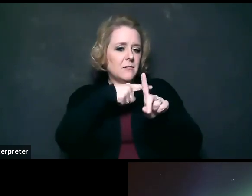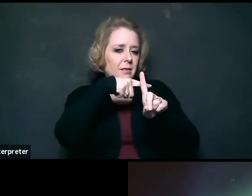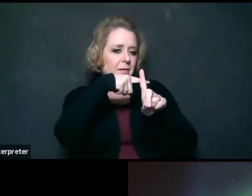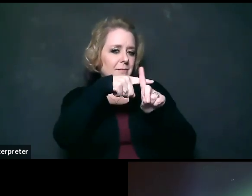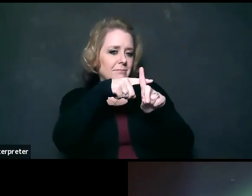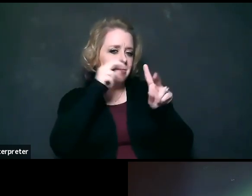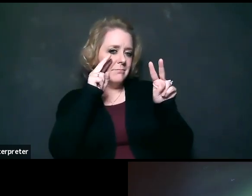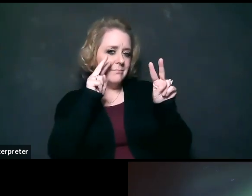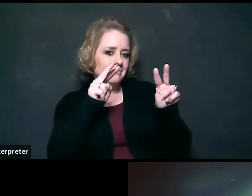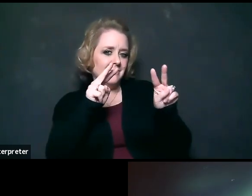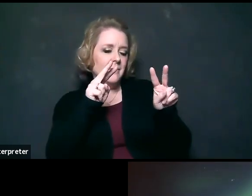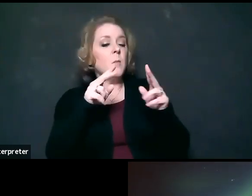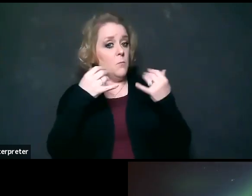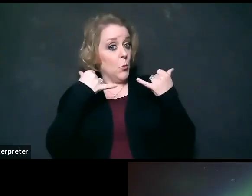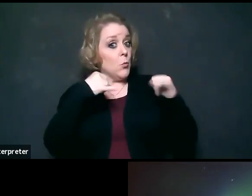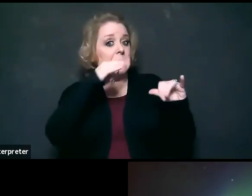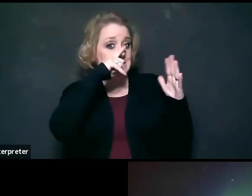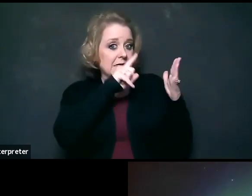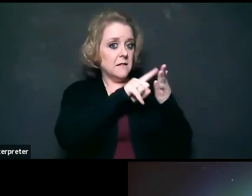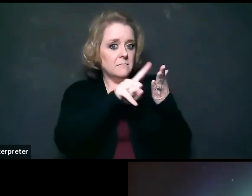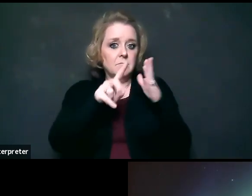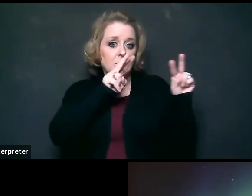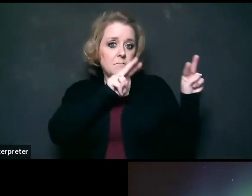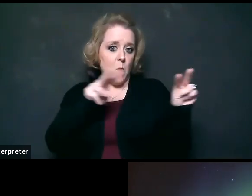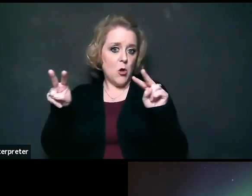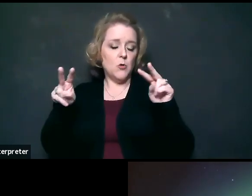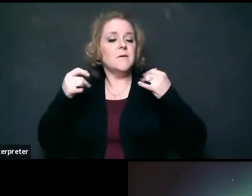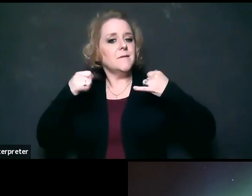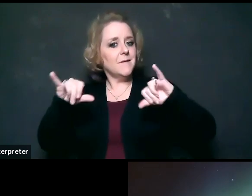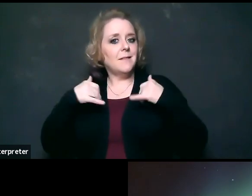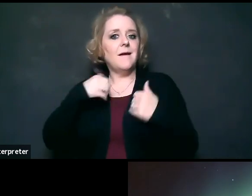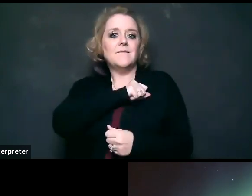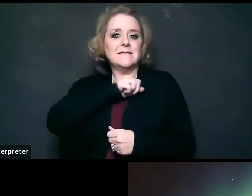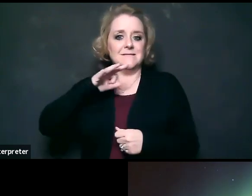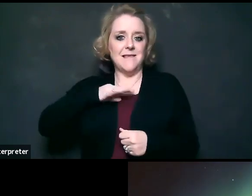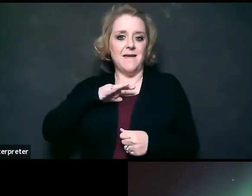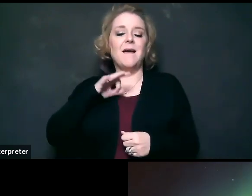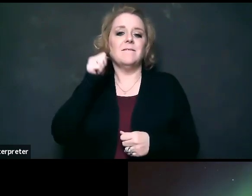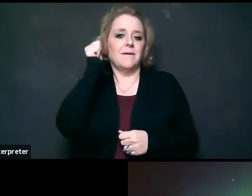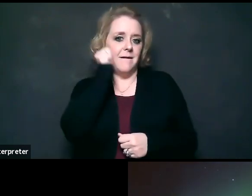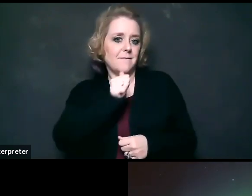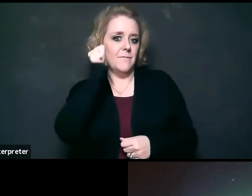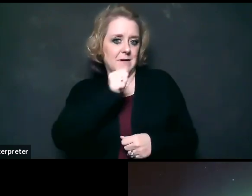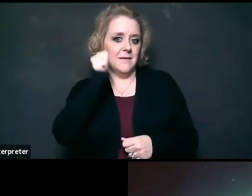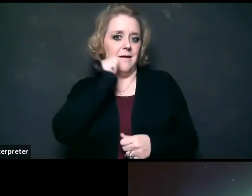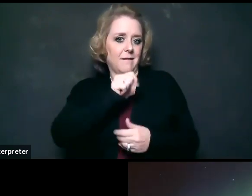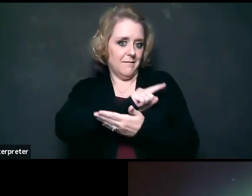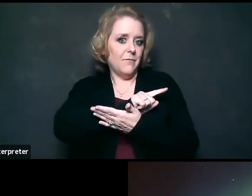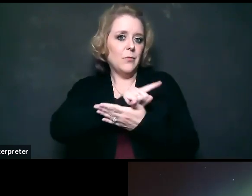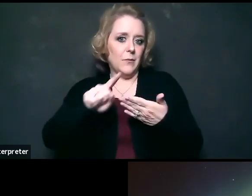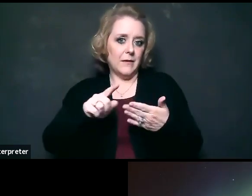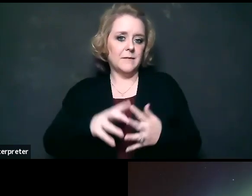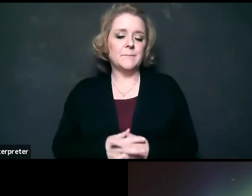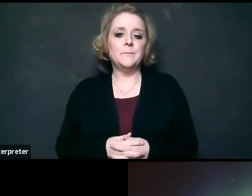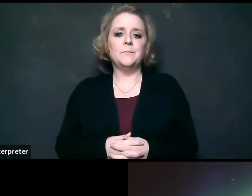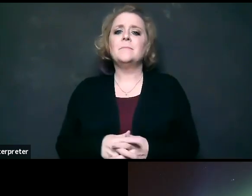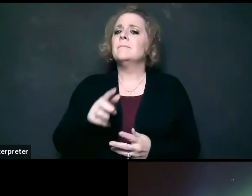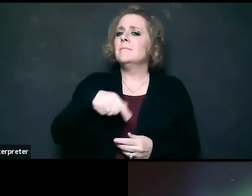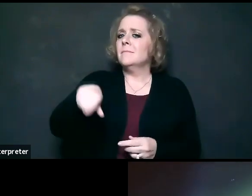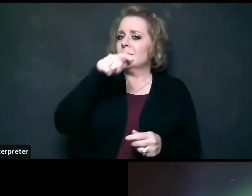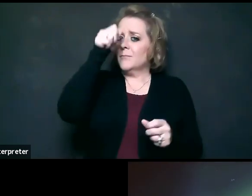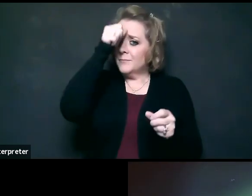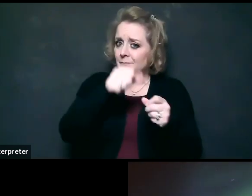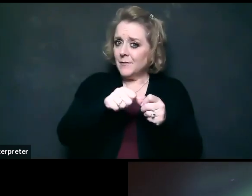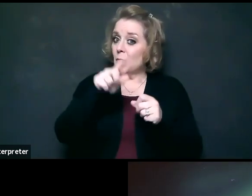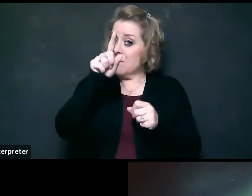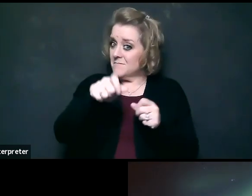continue to monitor and we will continue to be staffed 7 days a week. We all must continue our efforts to stay the